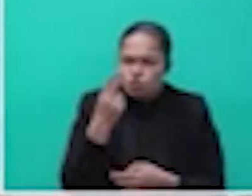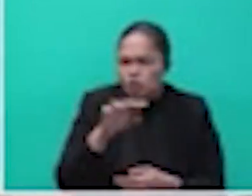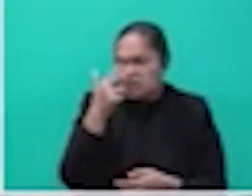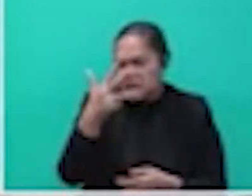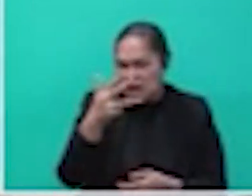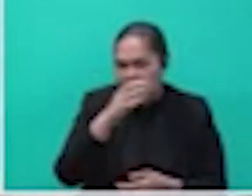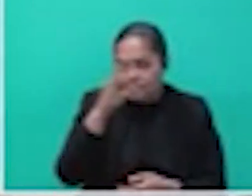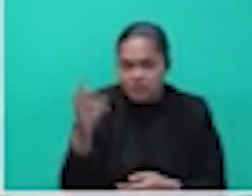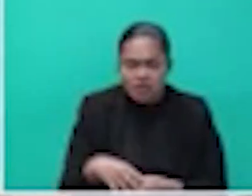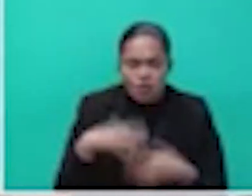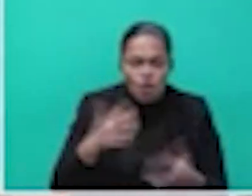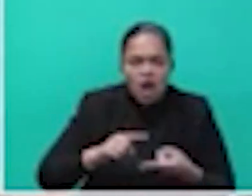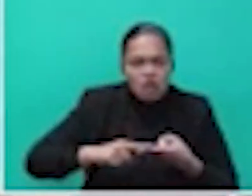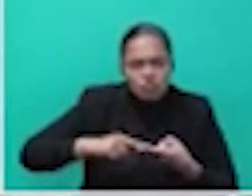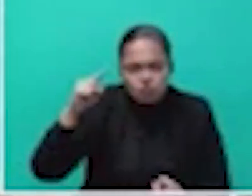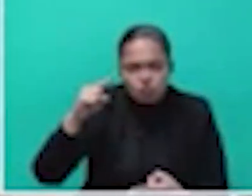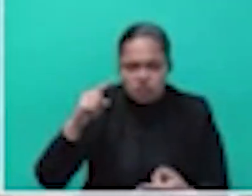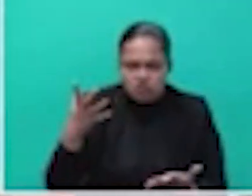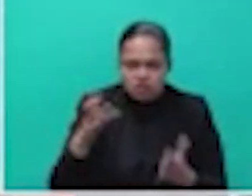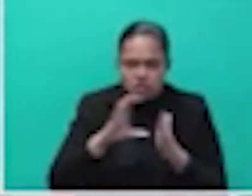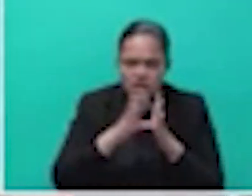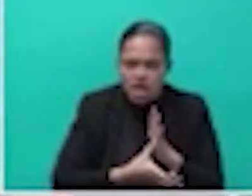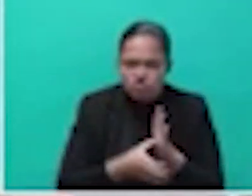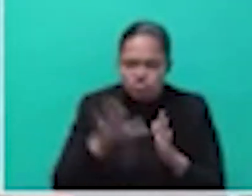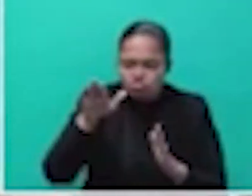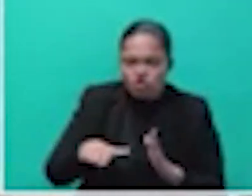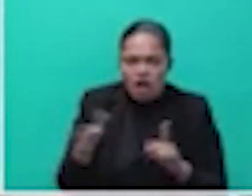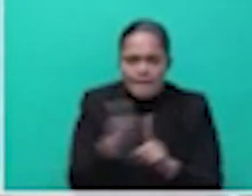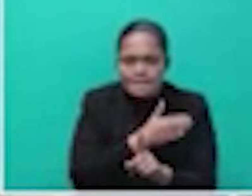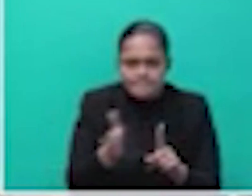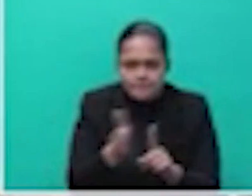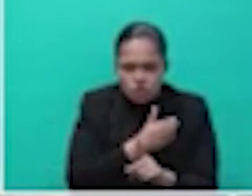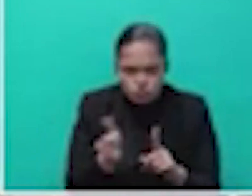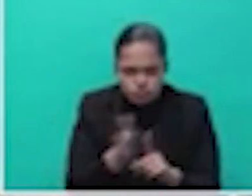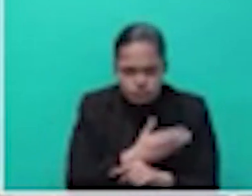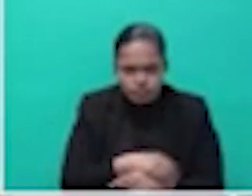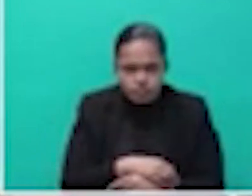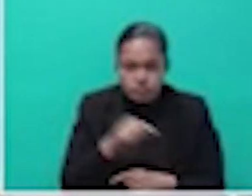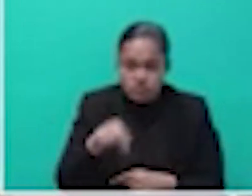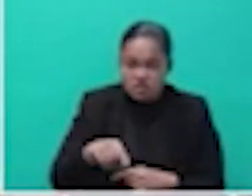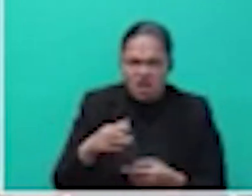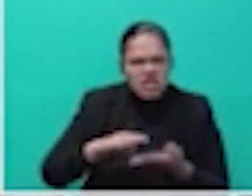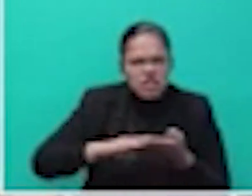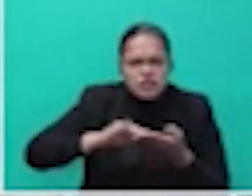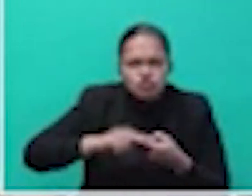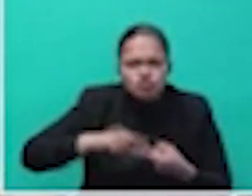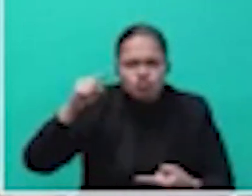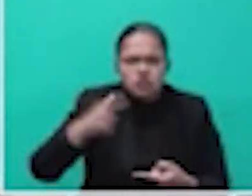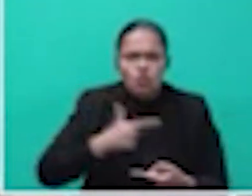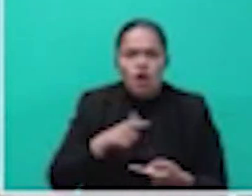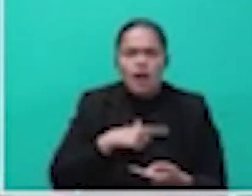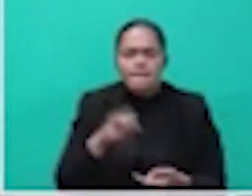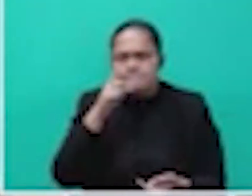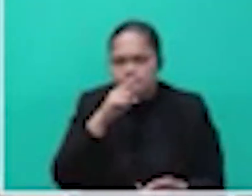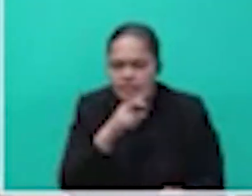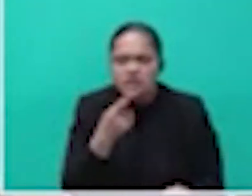29% increase in case of child abuse. I know sometimes people say that some of these increases is because now people are reporting more